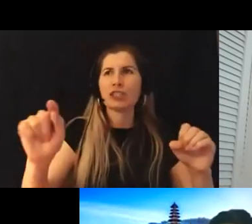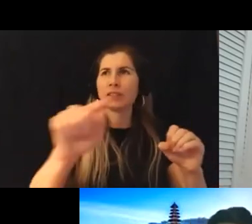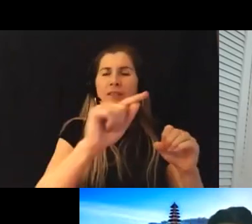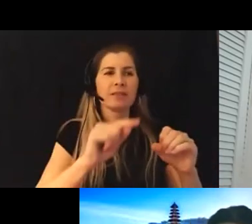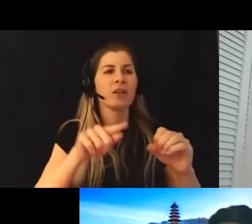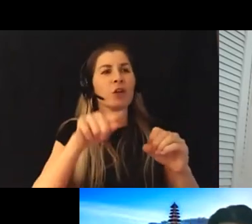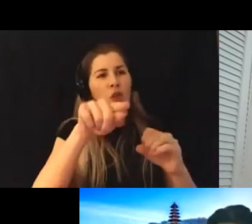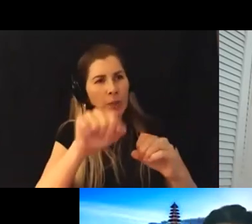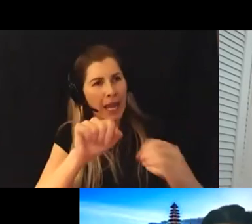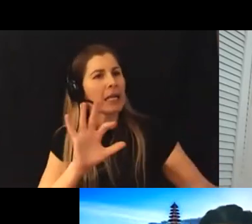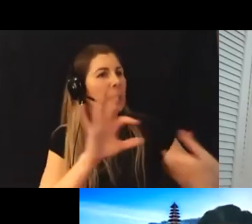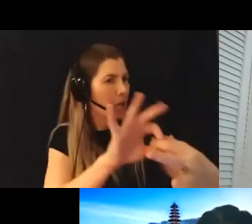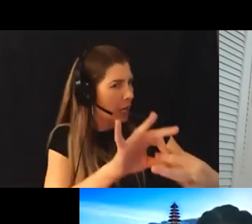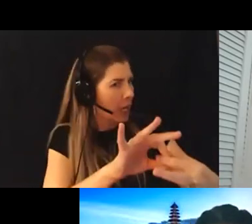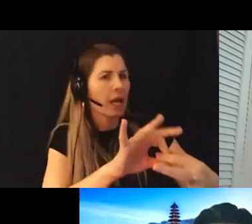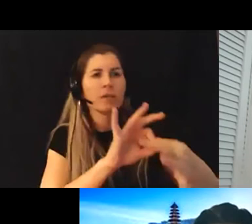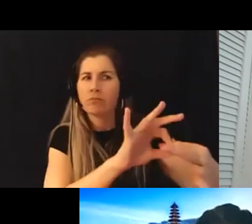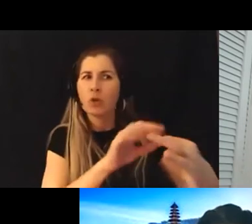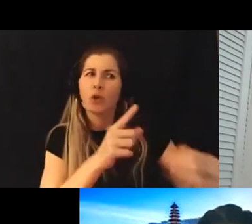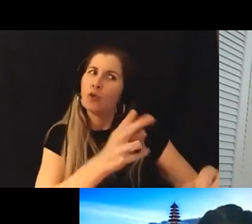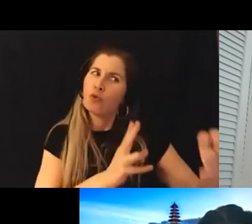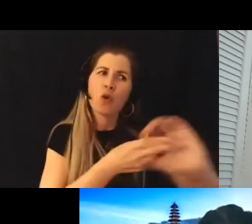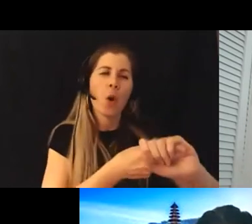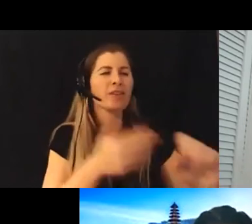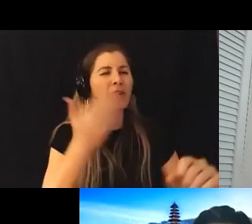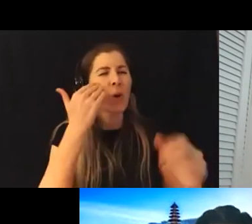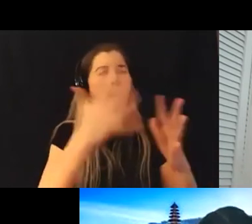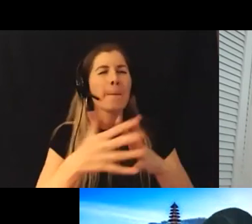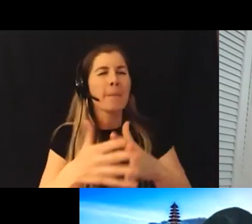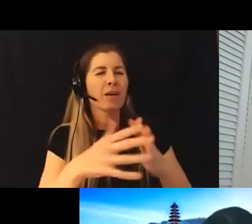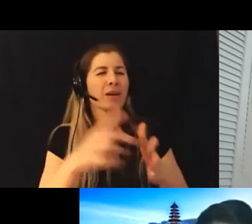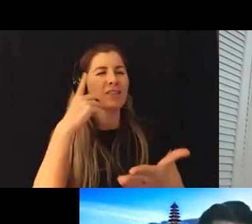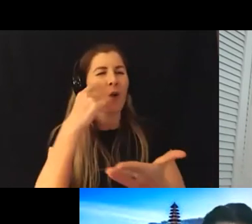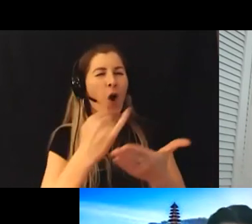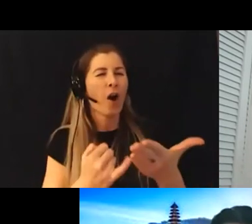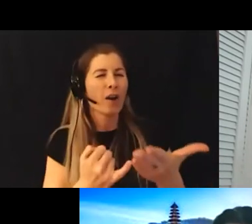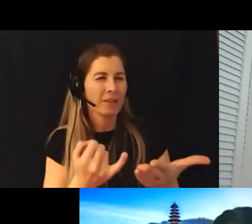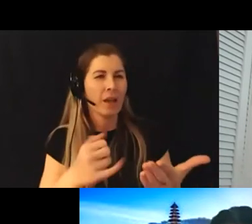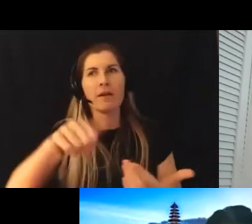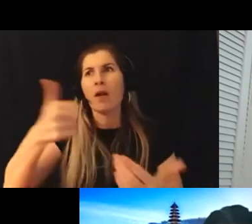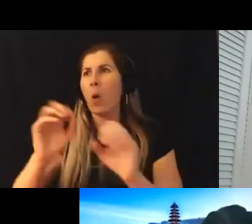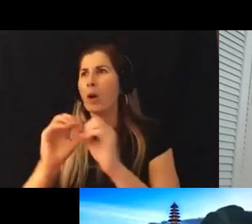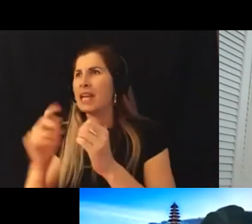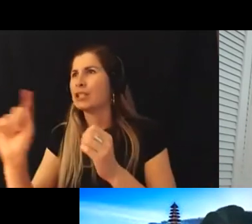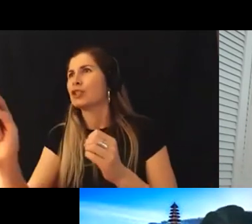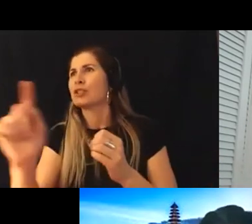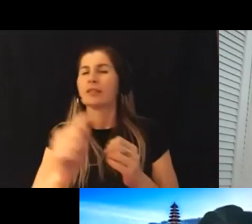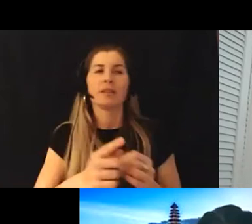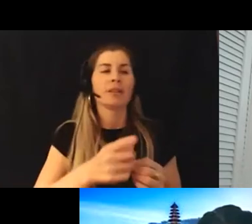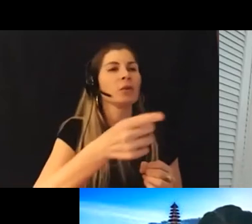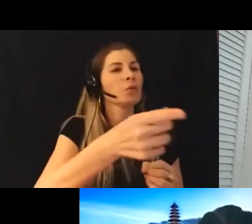aligned with or join, like Americans for the Arts. You know, there's other organizations out there that